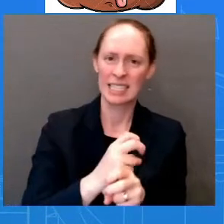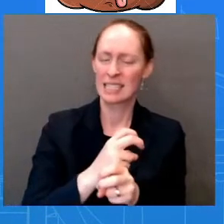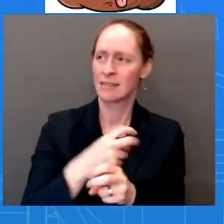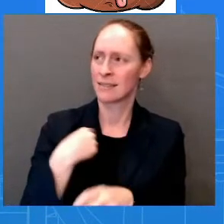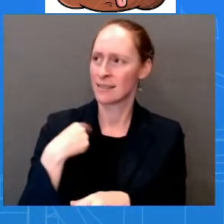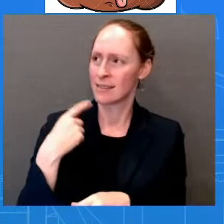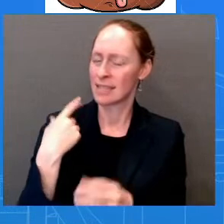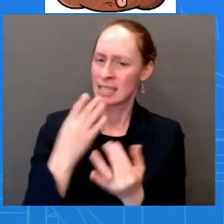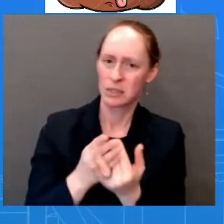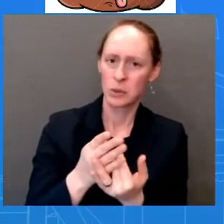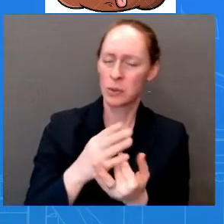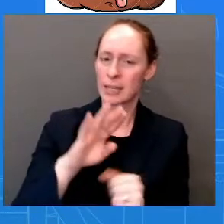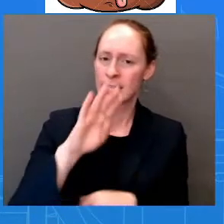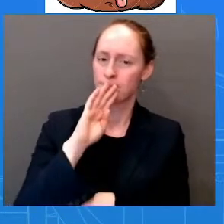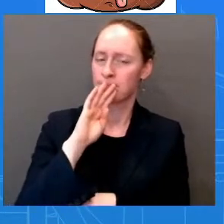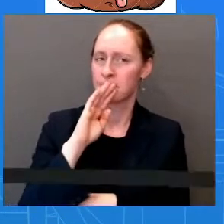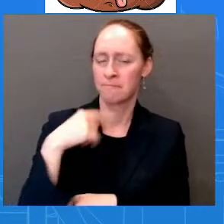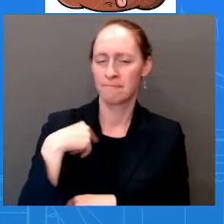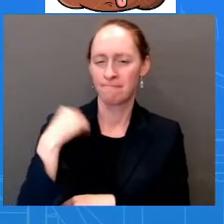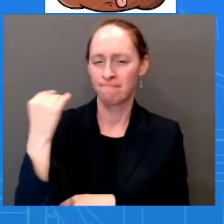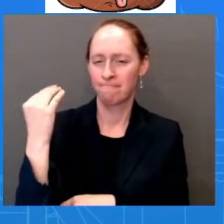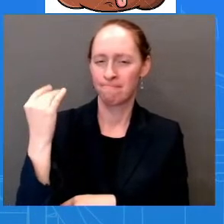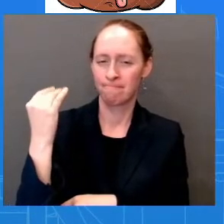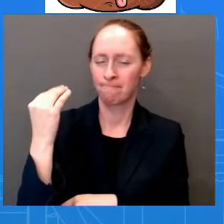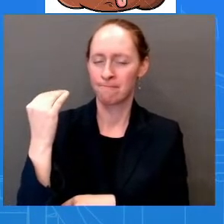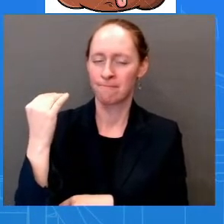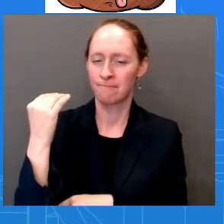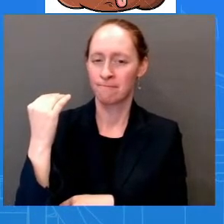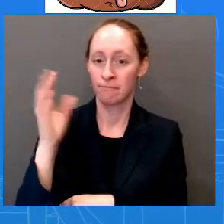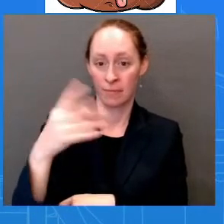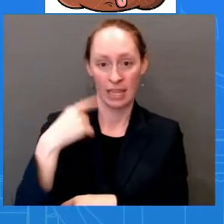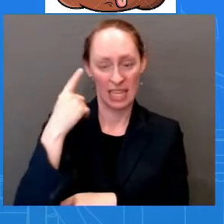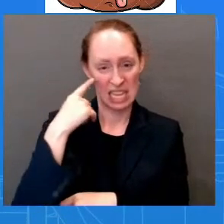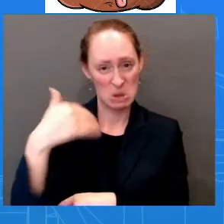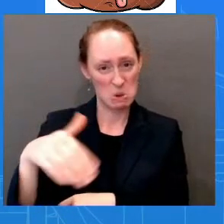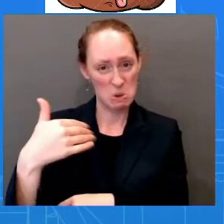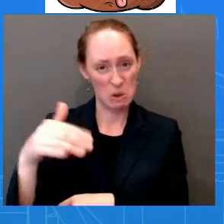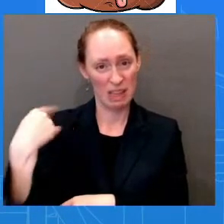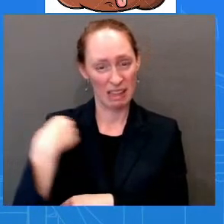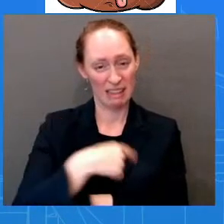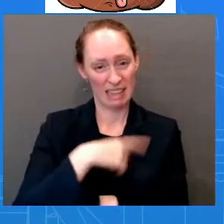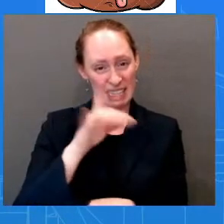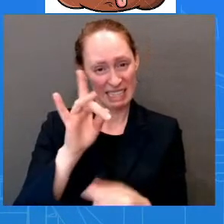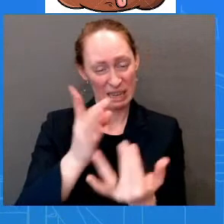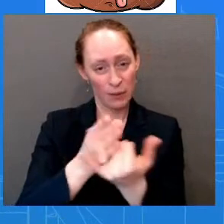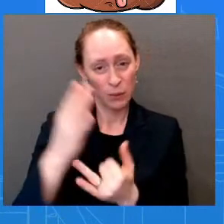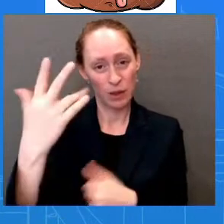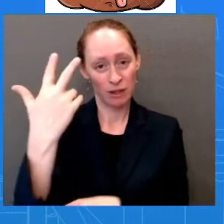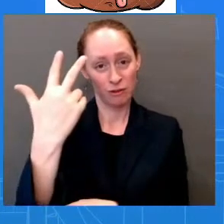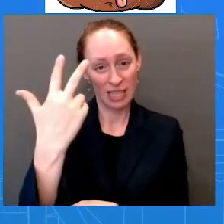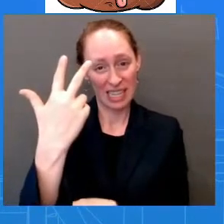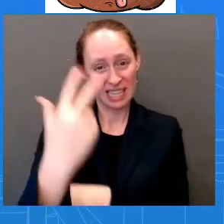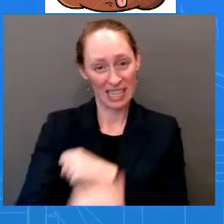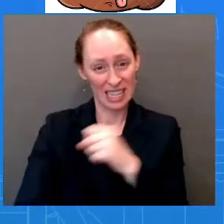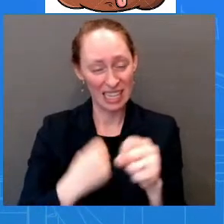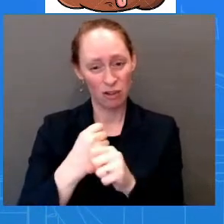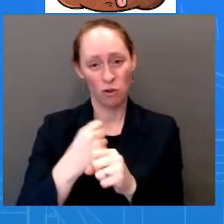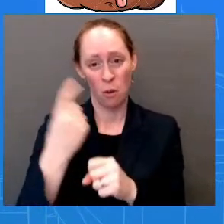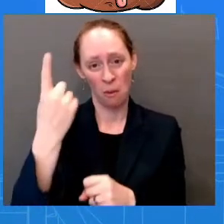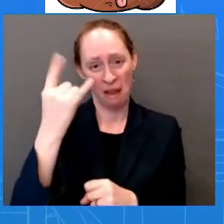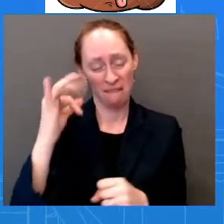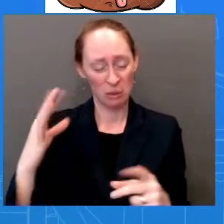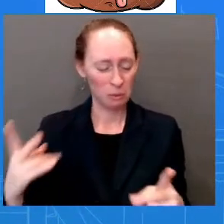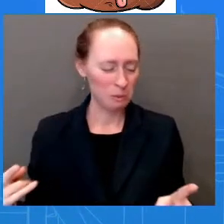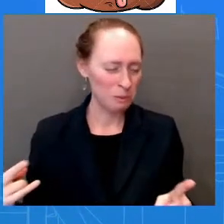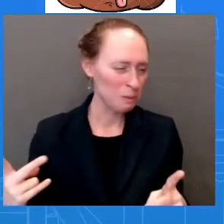years of the most horrendous outbreak that we've experienced as a society in well over 100 years. But there are certain